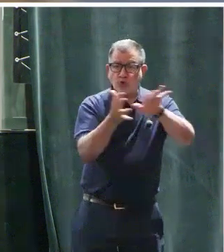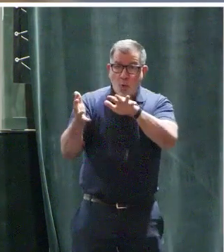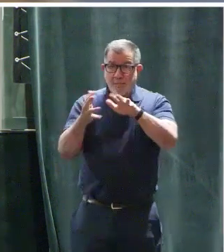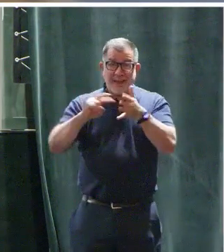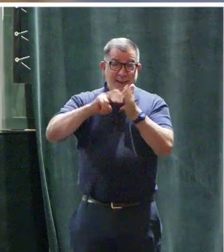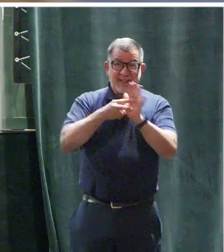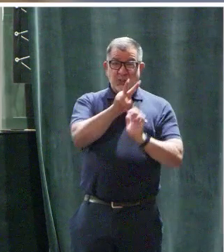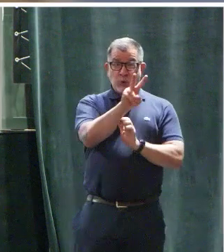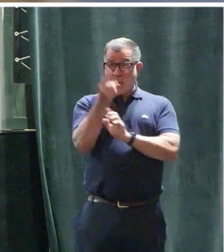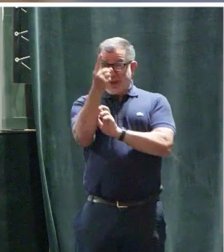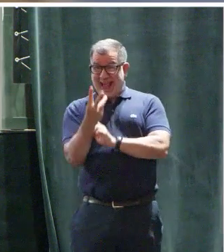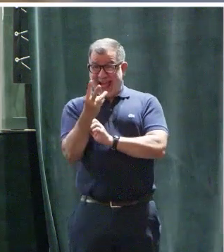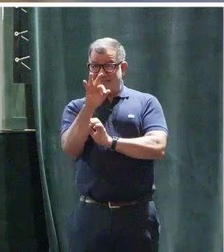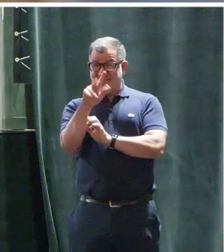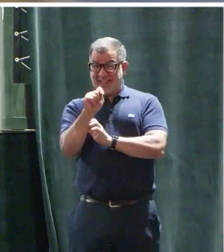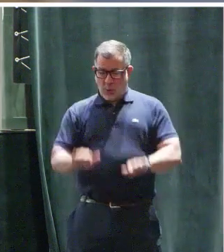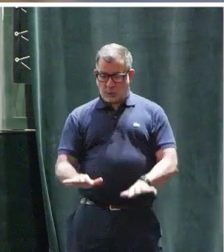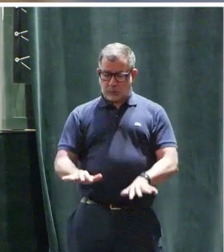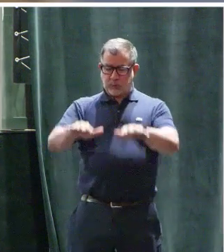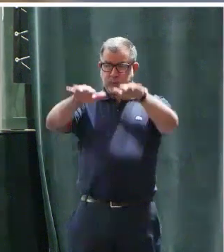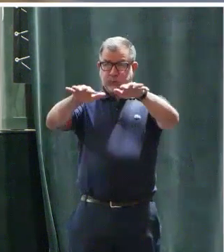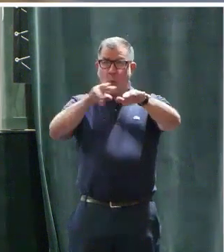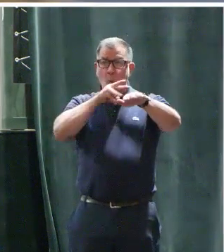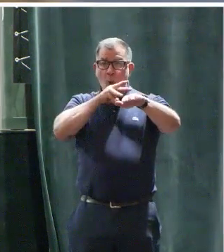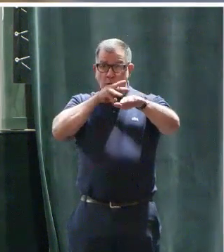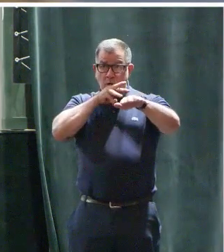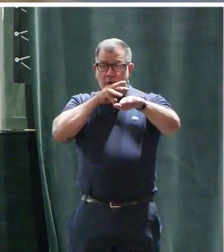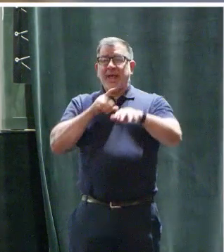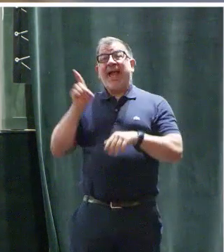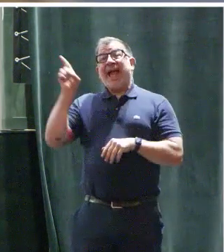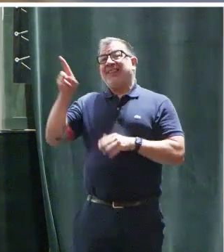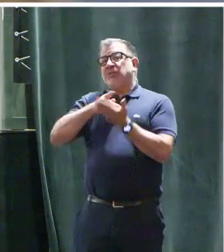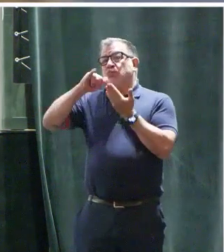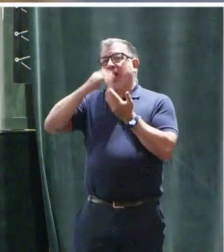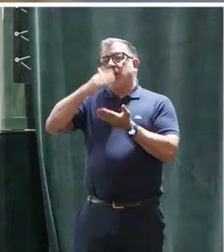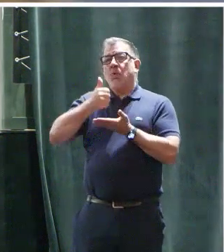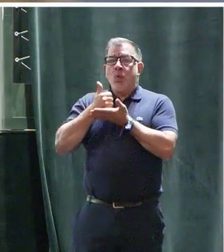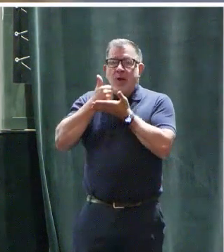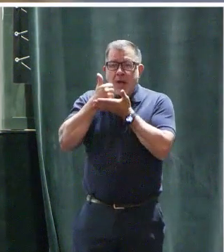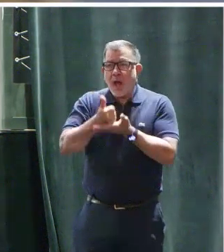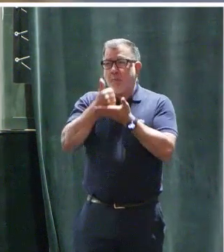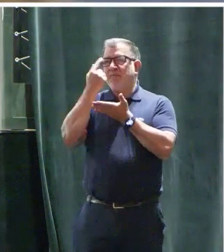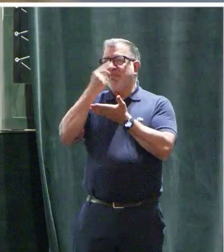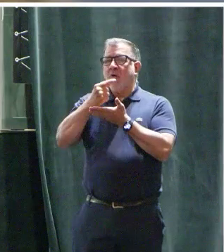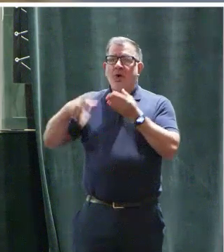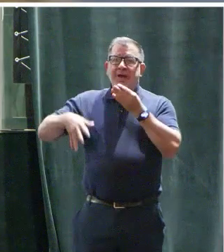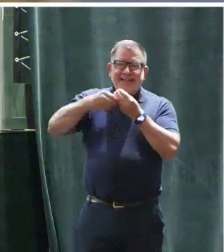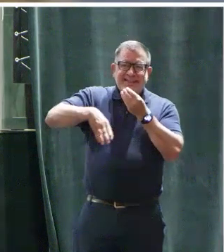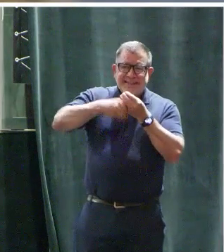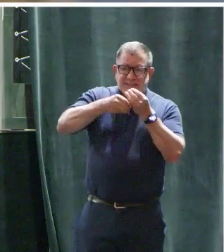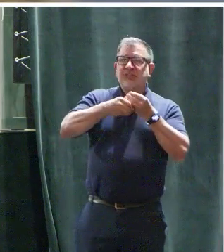also anticipating that it will help to provide additional cooling opportunities for heat